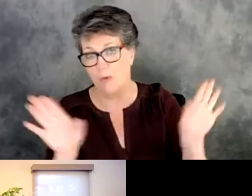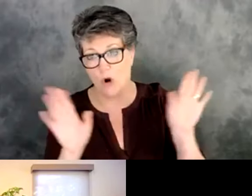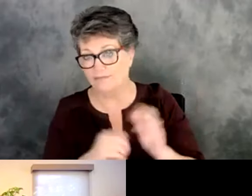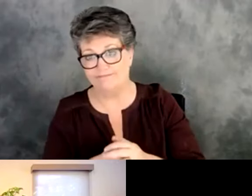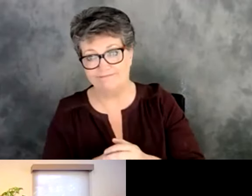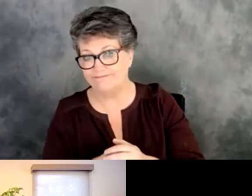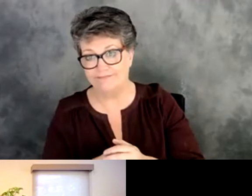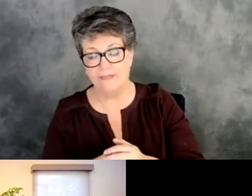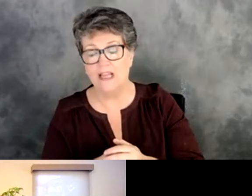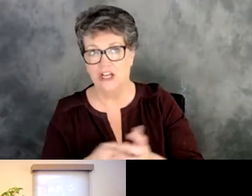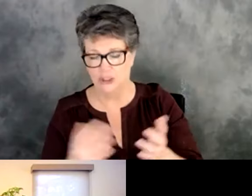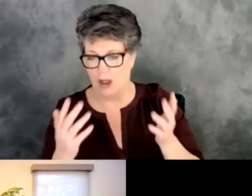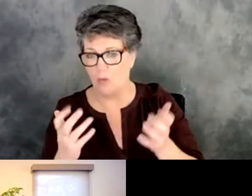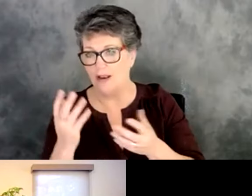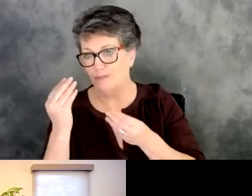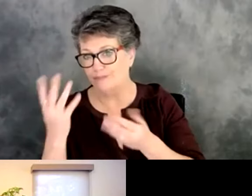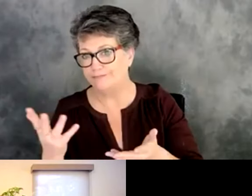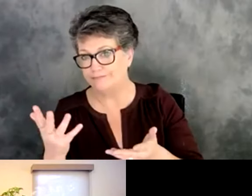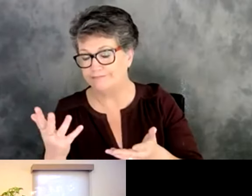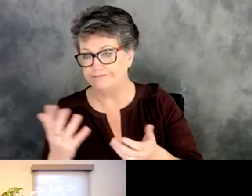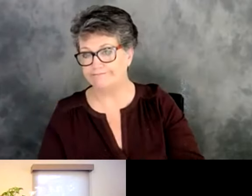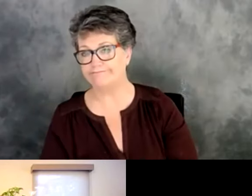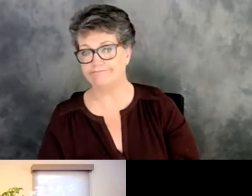just want to provide that for insight.